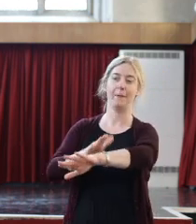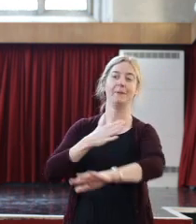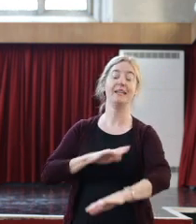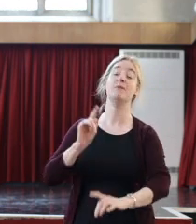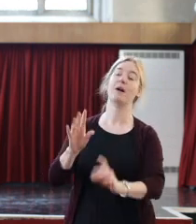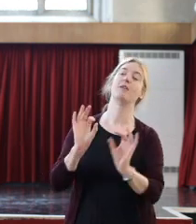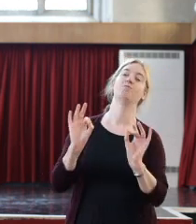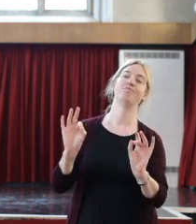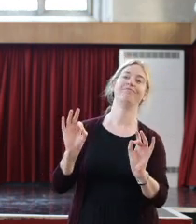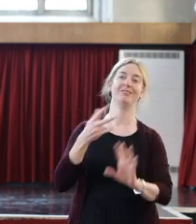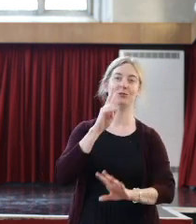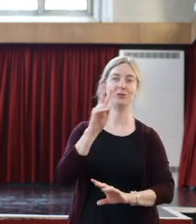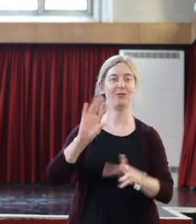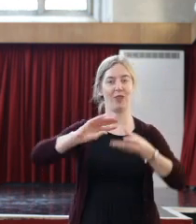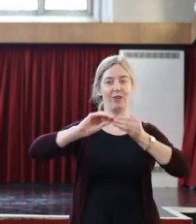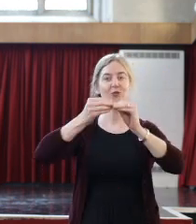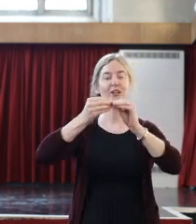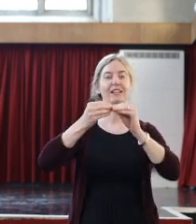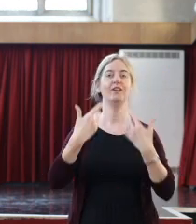dream.